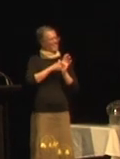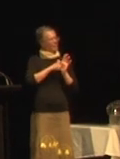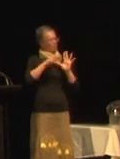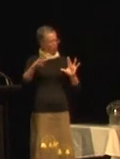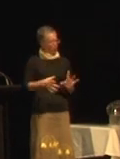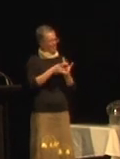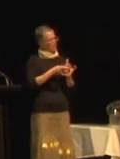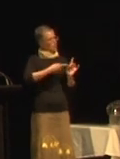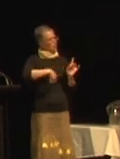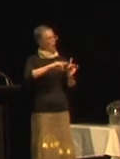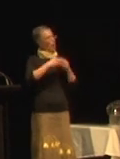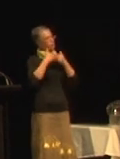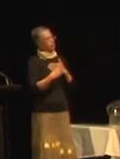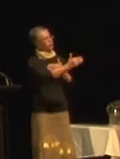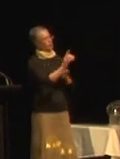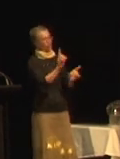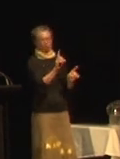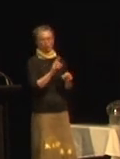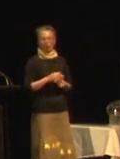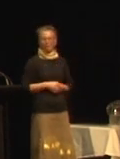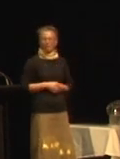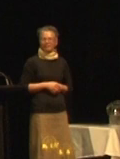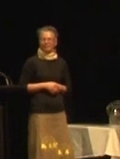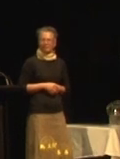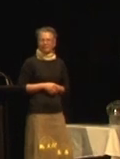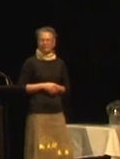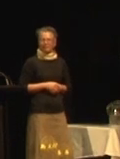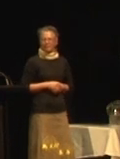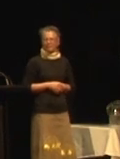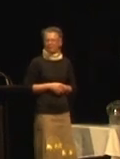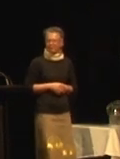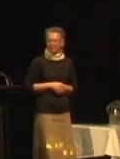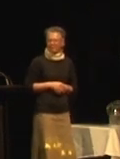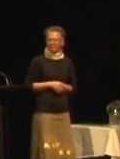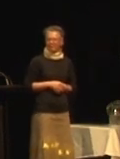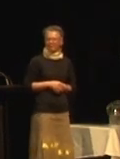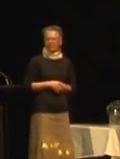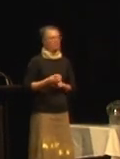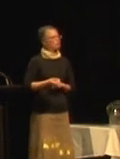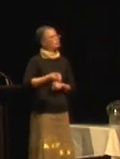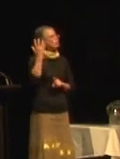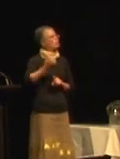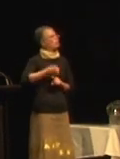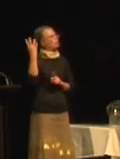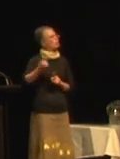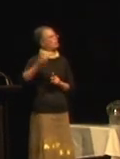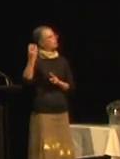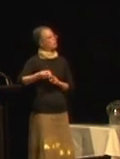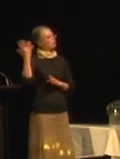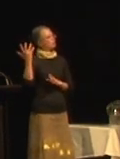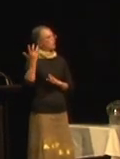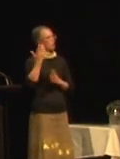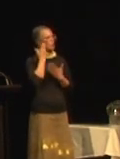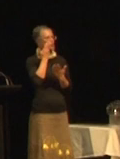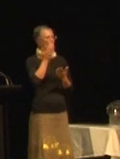what we propose to do in the world. And I'm just showing a few slides, renderings from a few years ago to set the